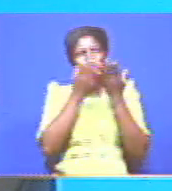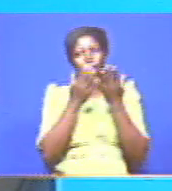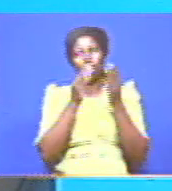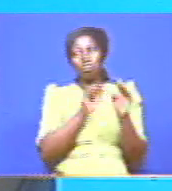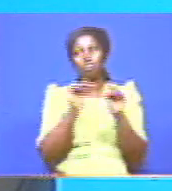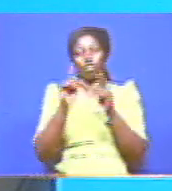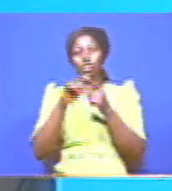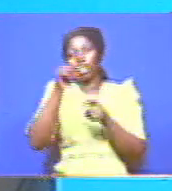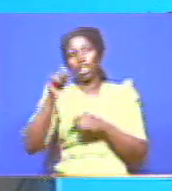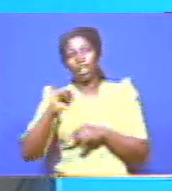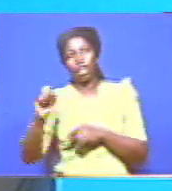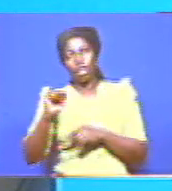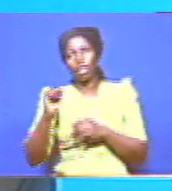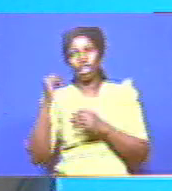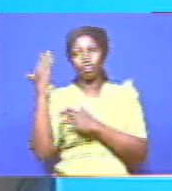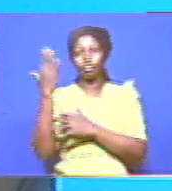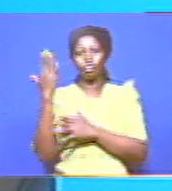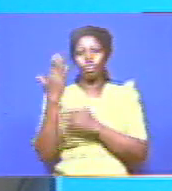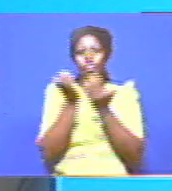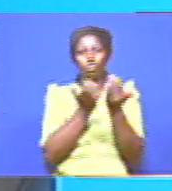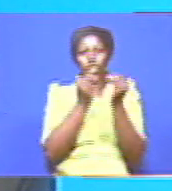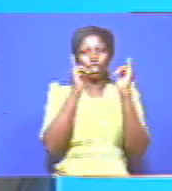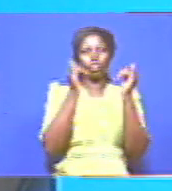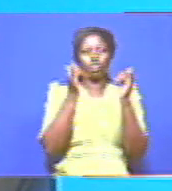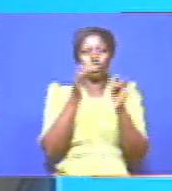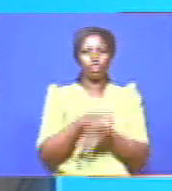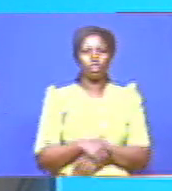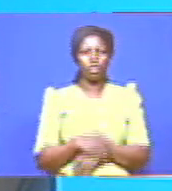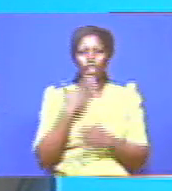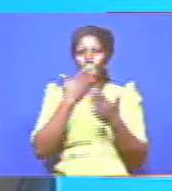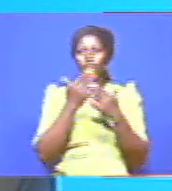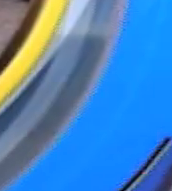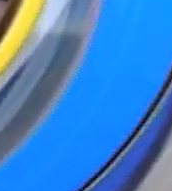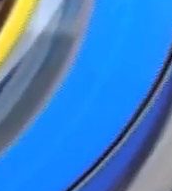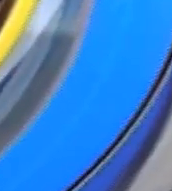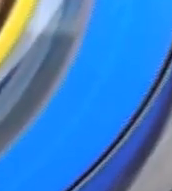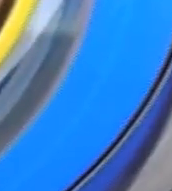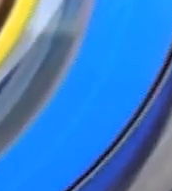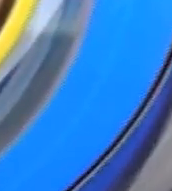over to the other side of the studio and present the business segment of this bulletin. Thank you so much for watching.